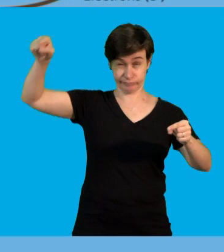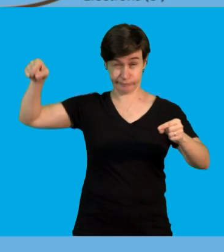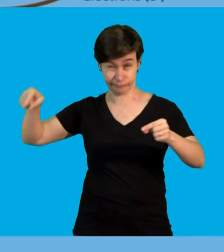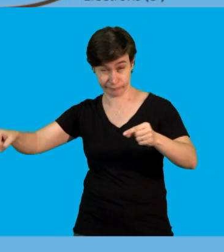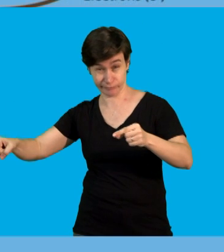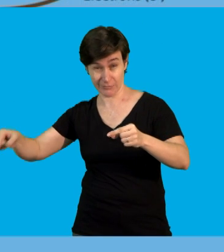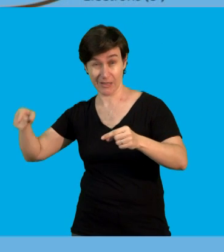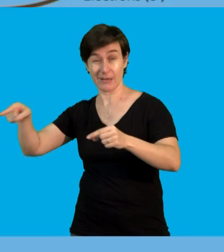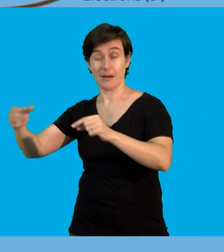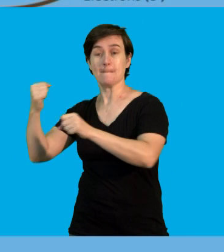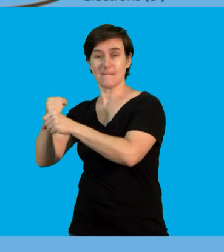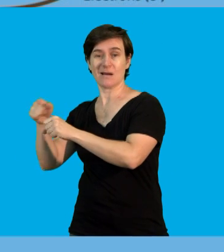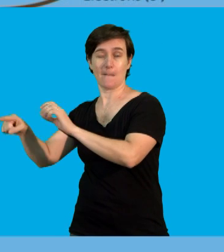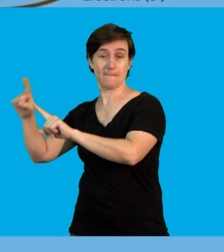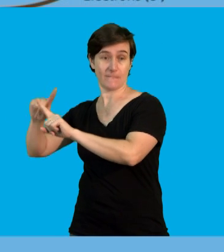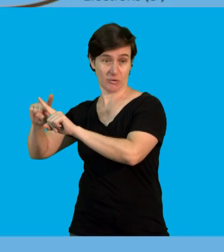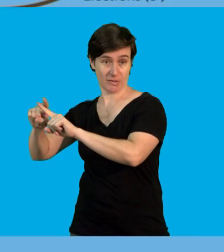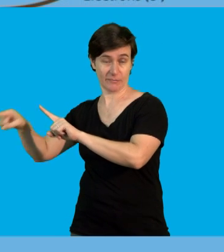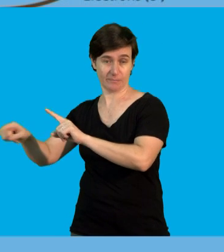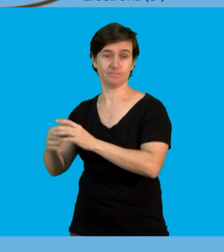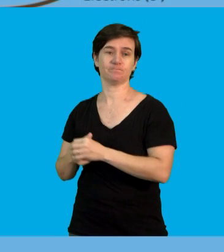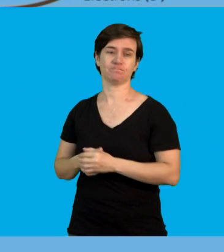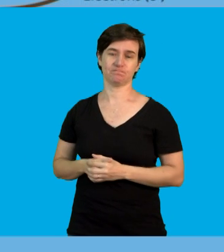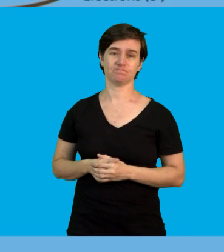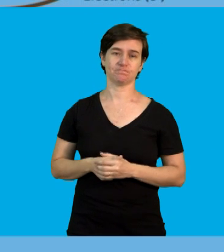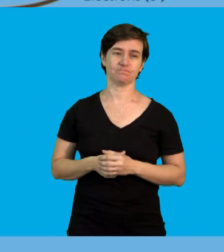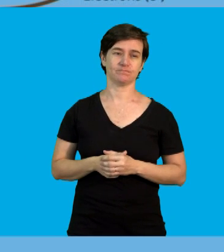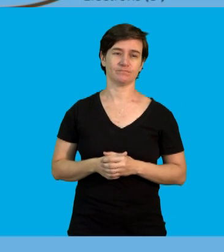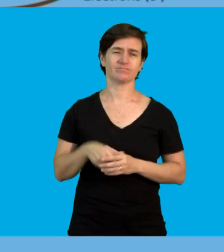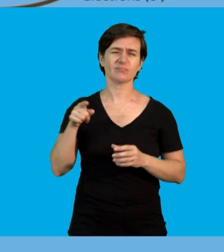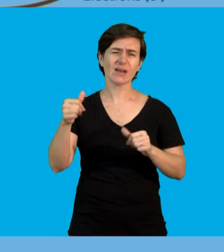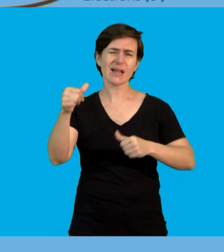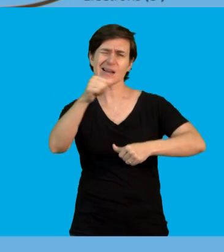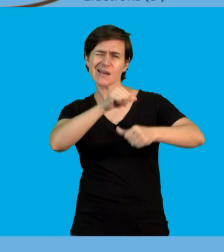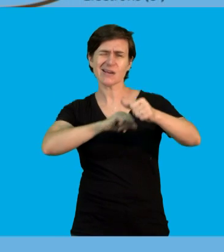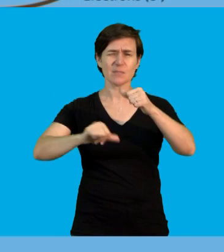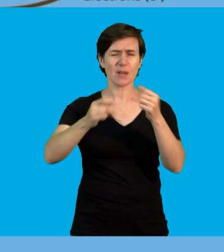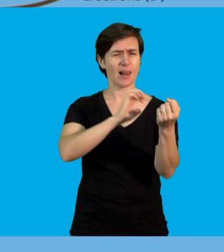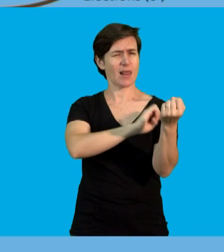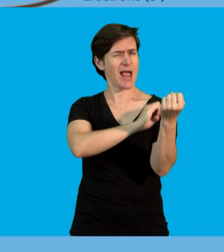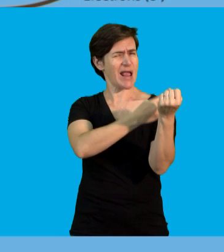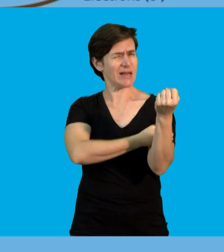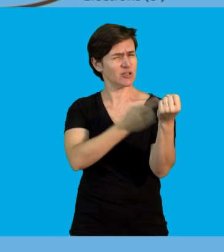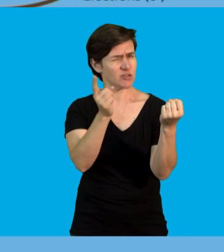your positive electrode. Then chemical energy in that case will then be converted to